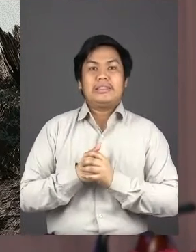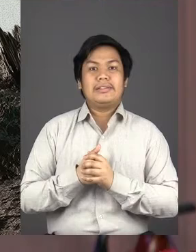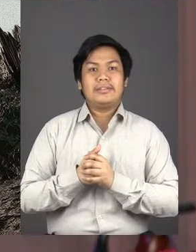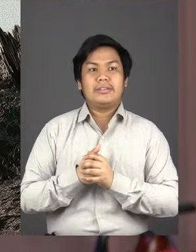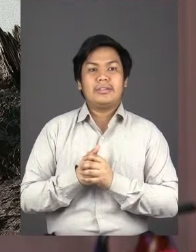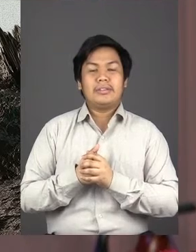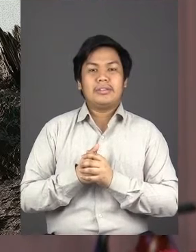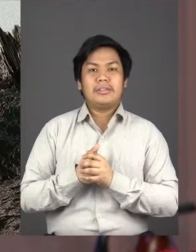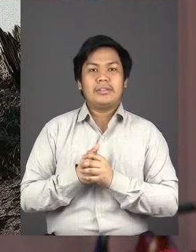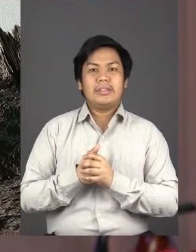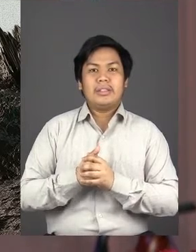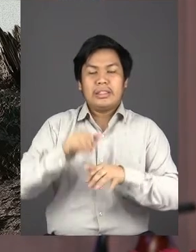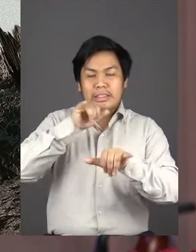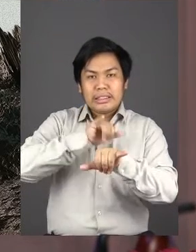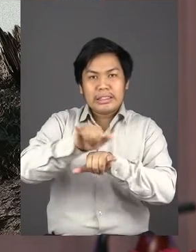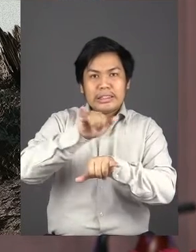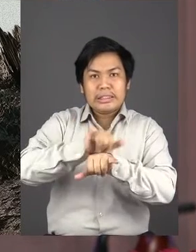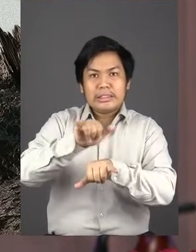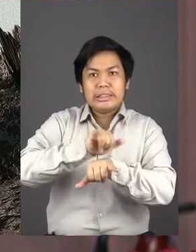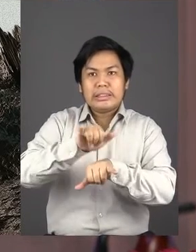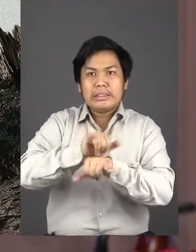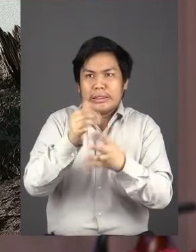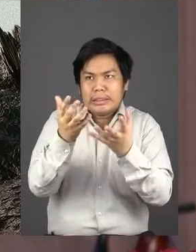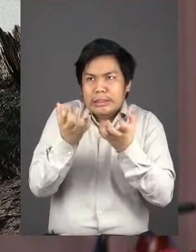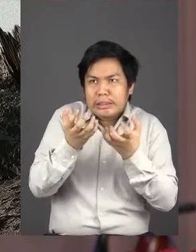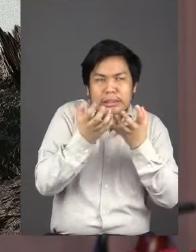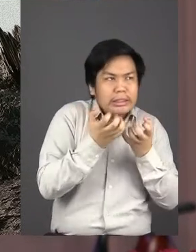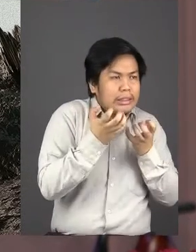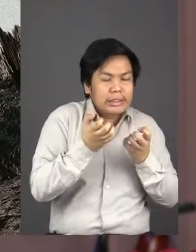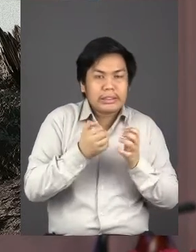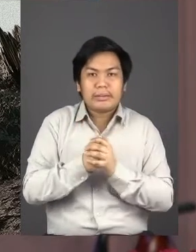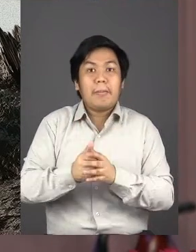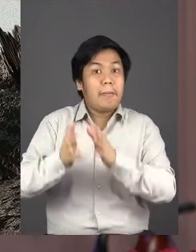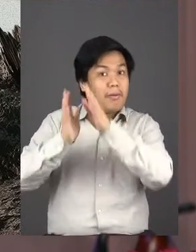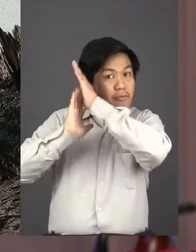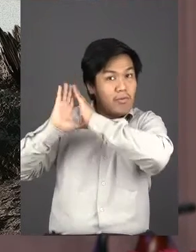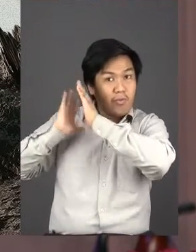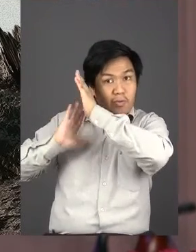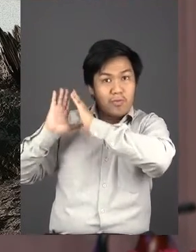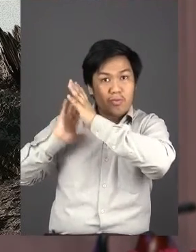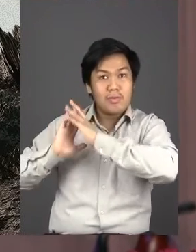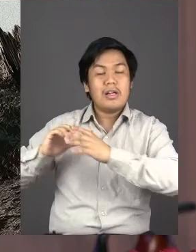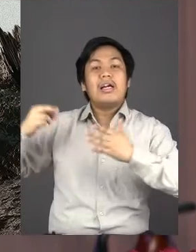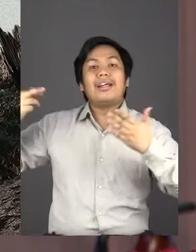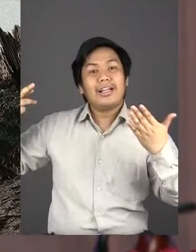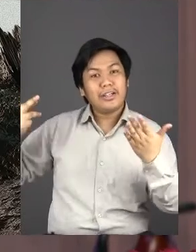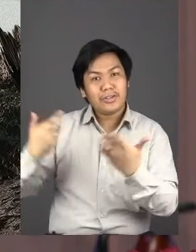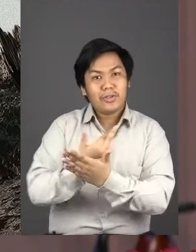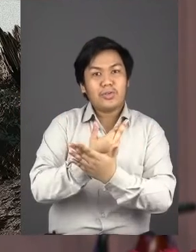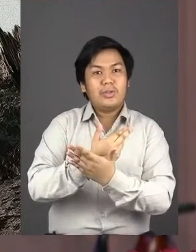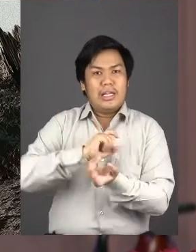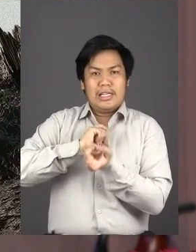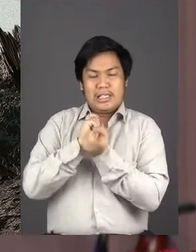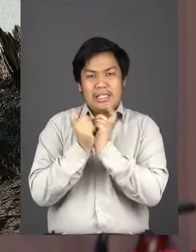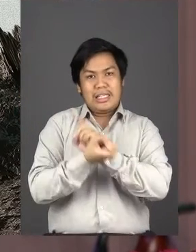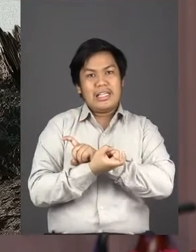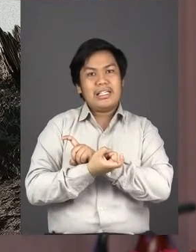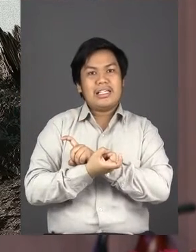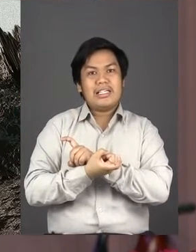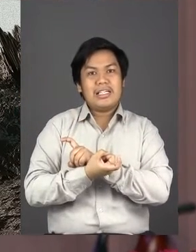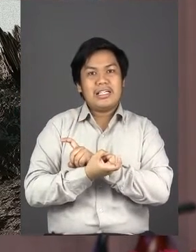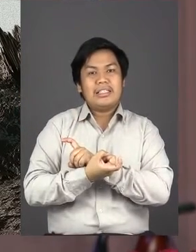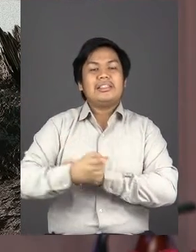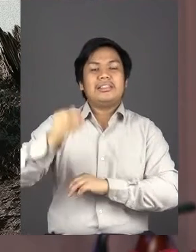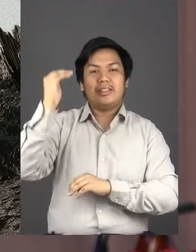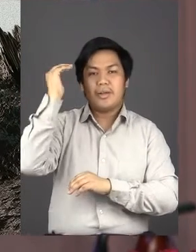through deceitful desires, to be renewed in the spirit of your